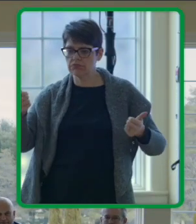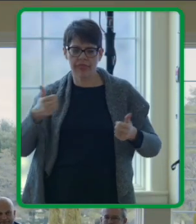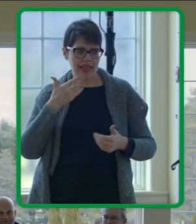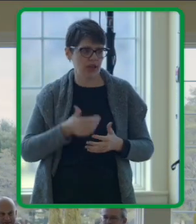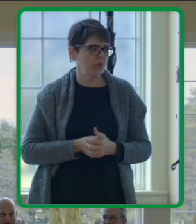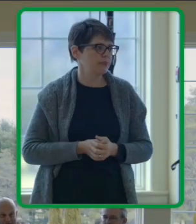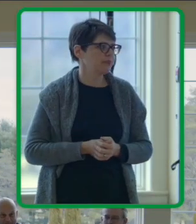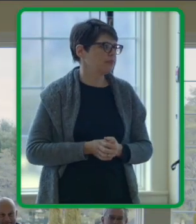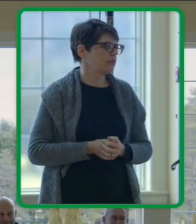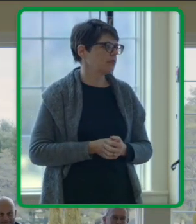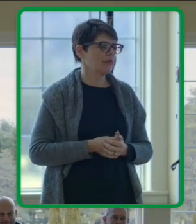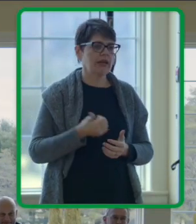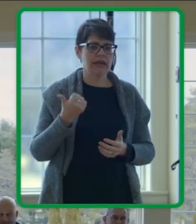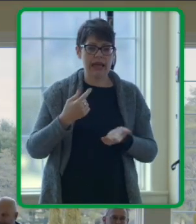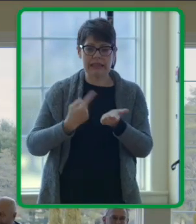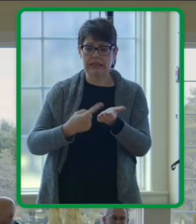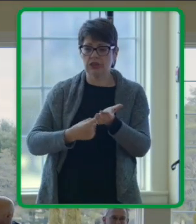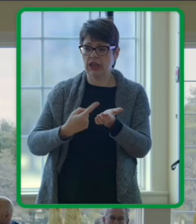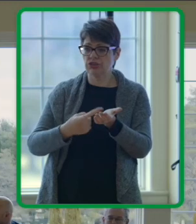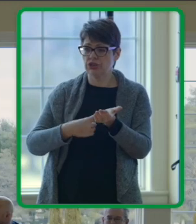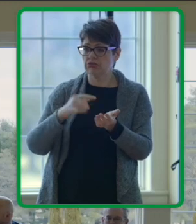Thank you. Any discussion?